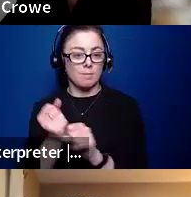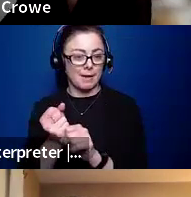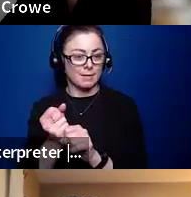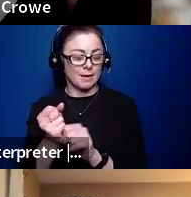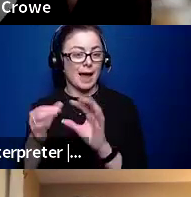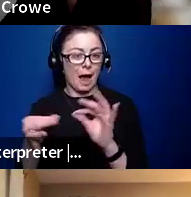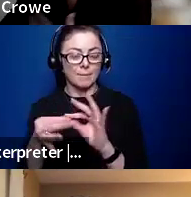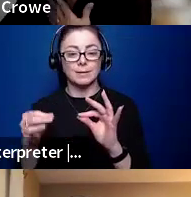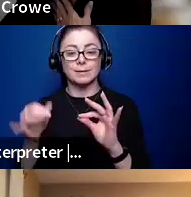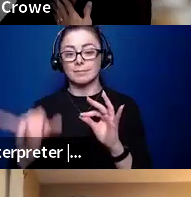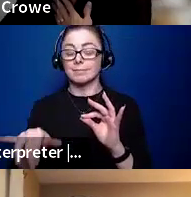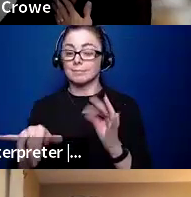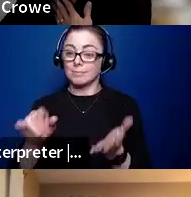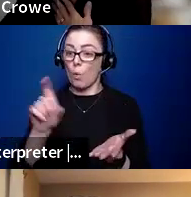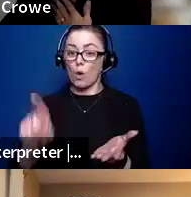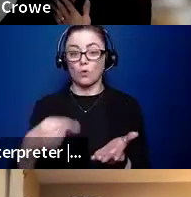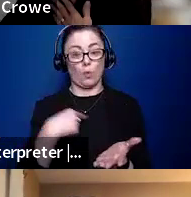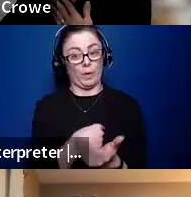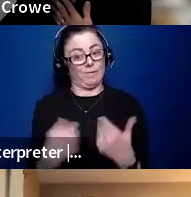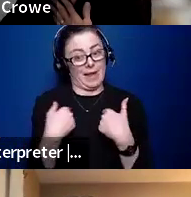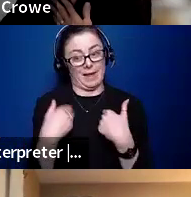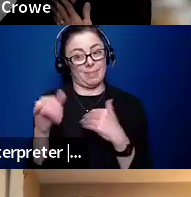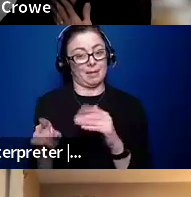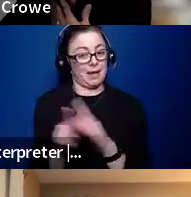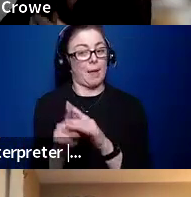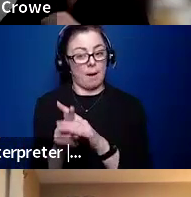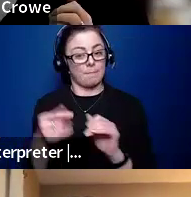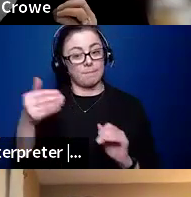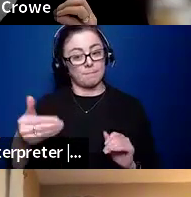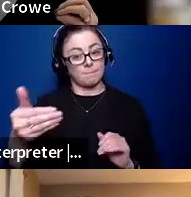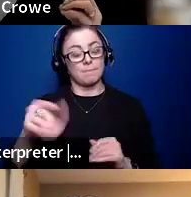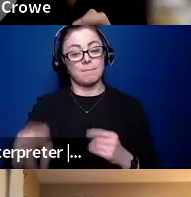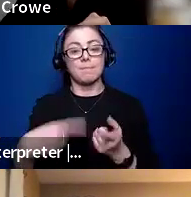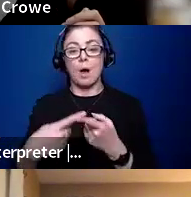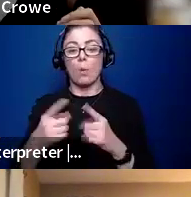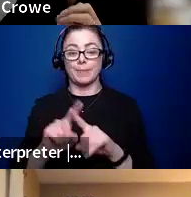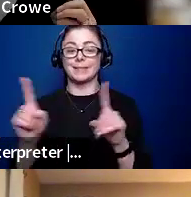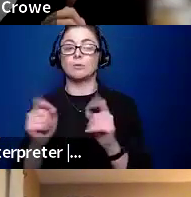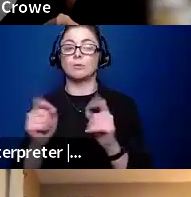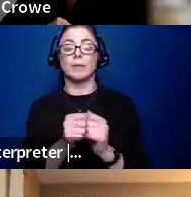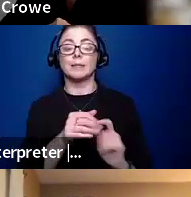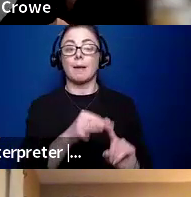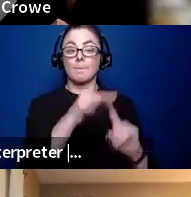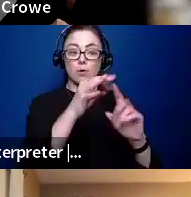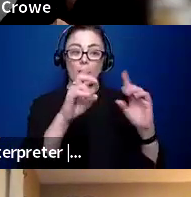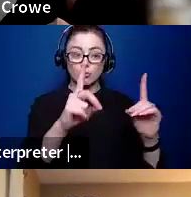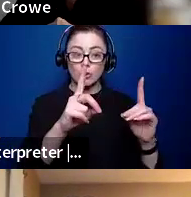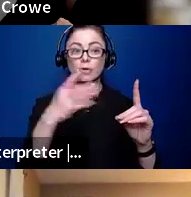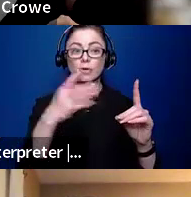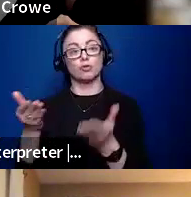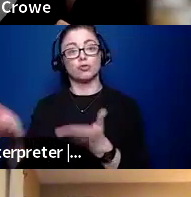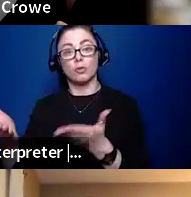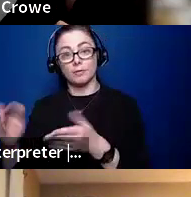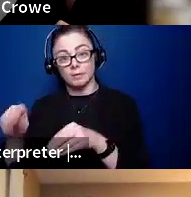and it is a question that we have had and has come up a lot about the distinction with special education and services that are